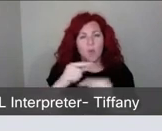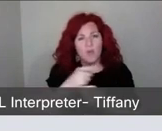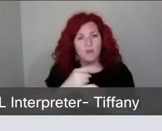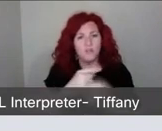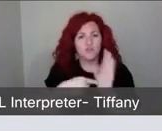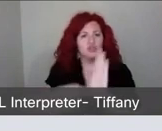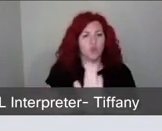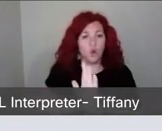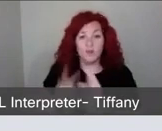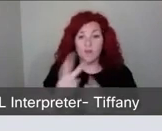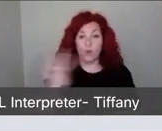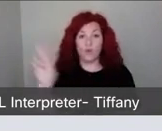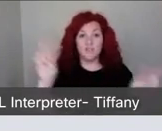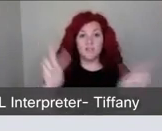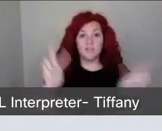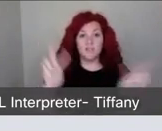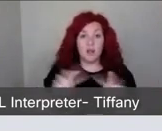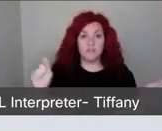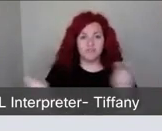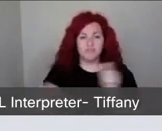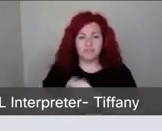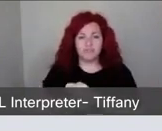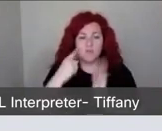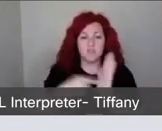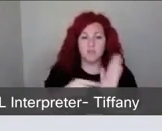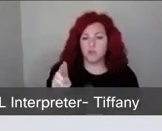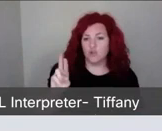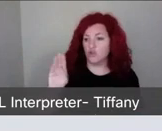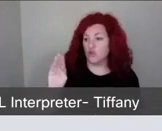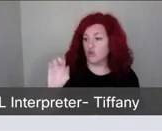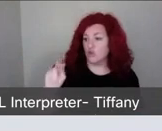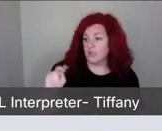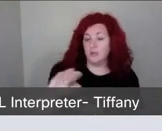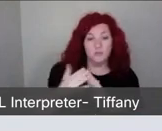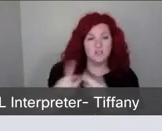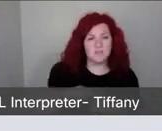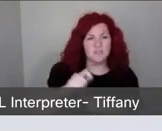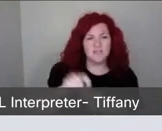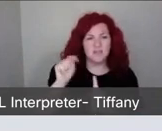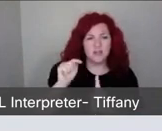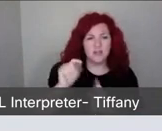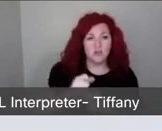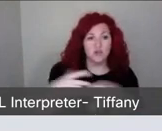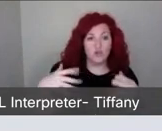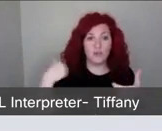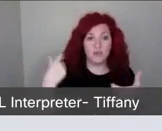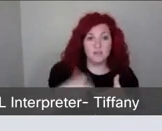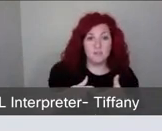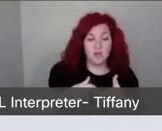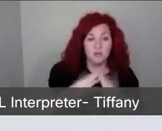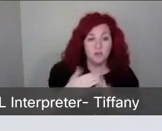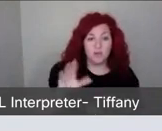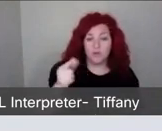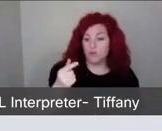of the West Valley. Example, urban communities, particularly the growing Hispanic community of Goodyear,